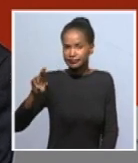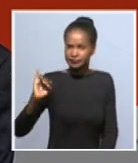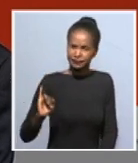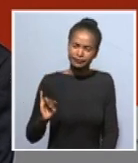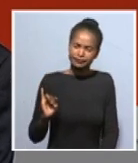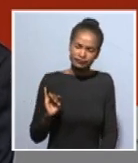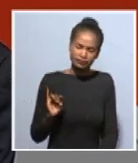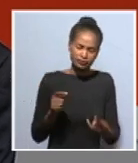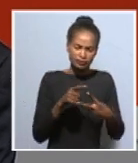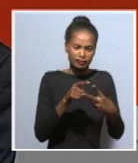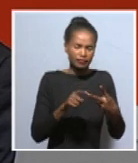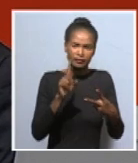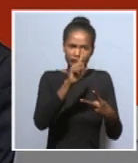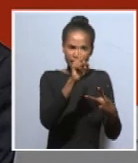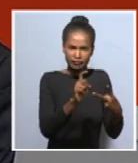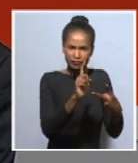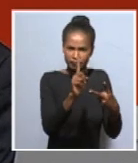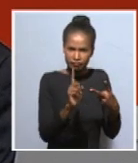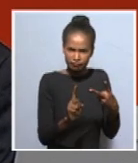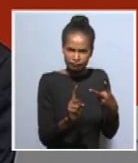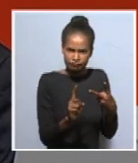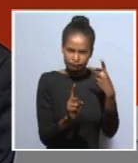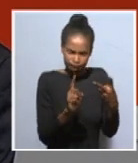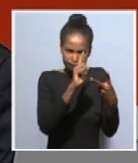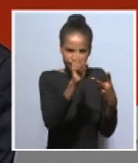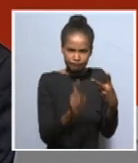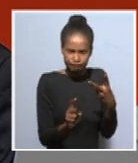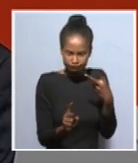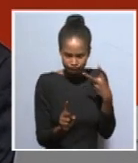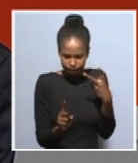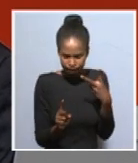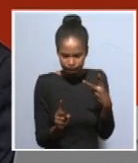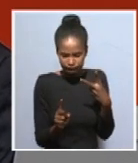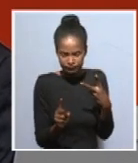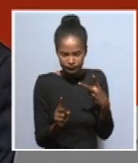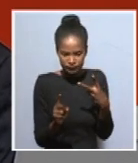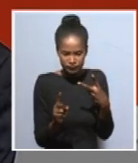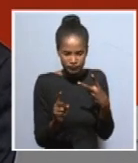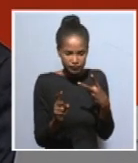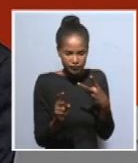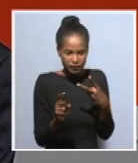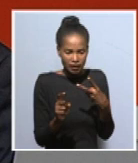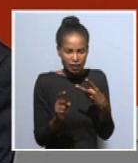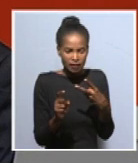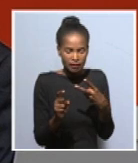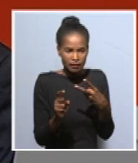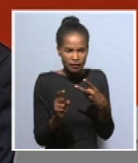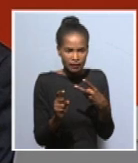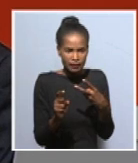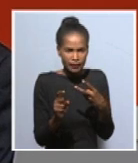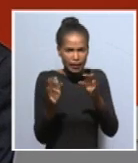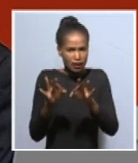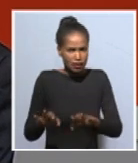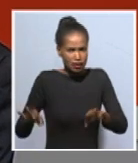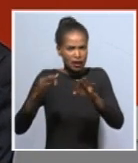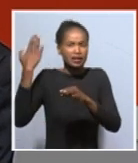two questions. Yes, please go ahead. Since this COVID-19, there's been an eye-opener on the agriculture sector.